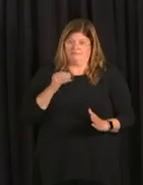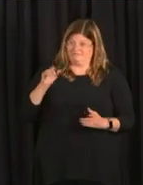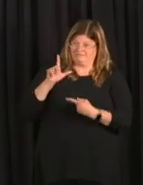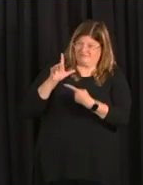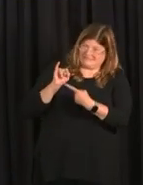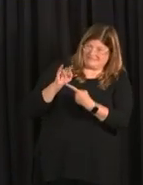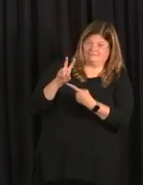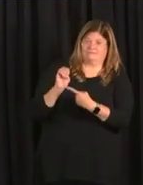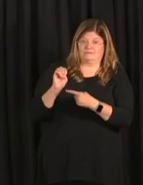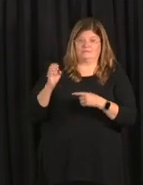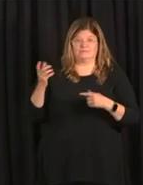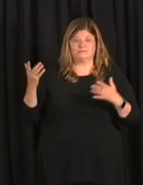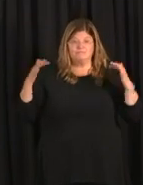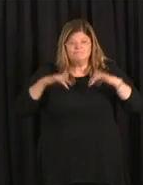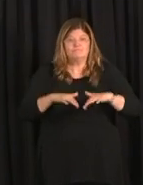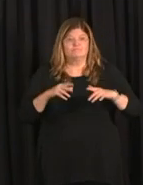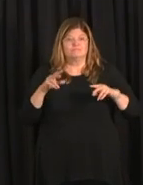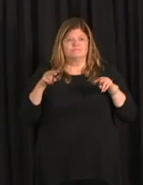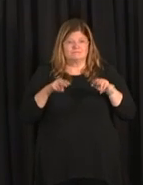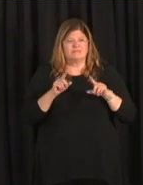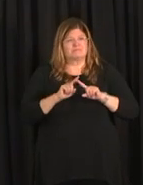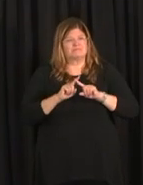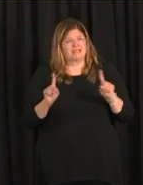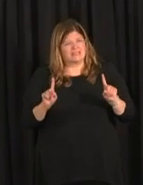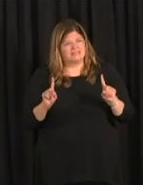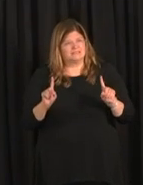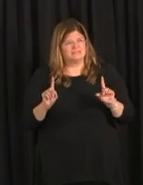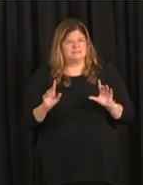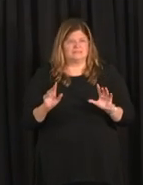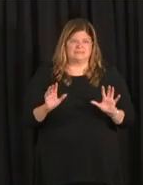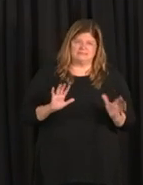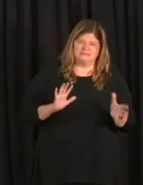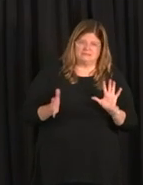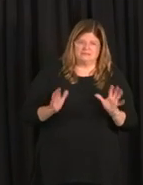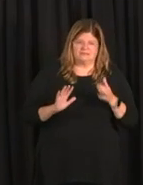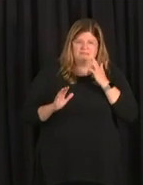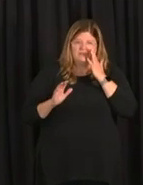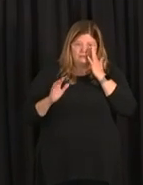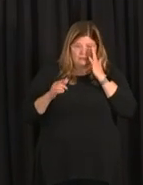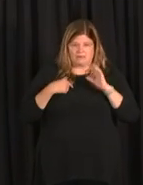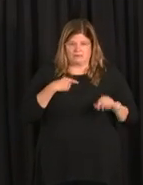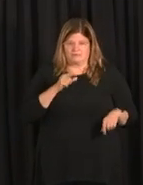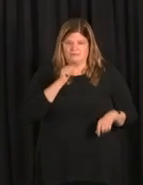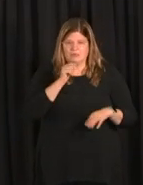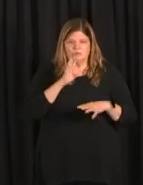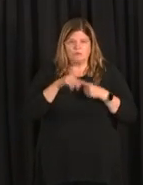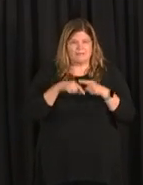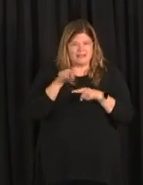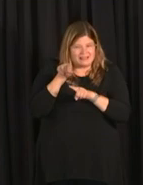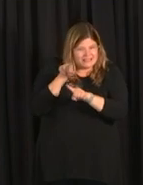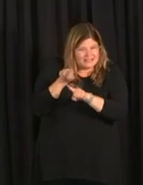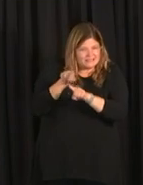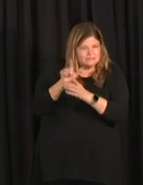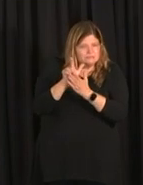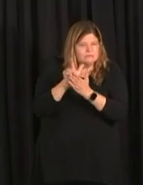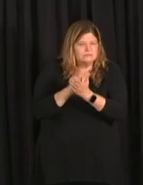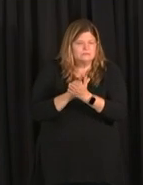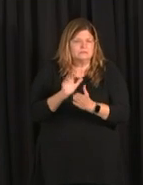for musicians. However, and I'm not speaking specifically with regard to this